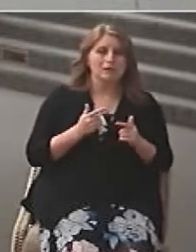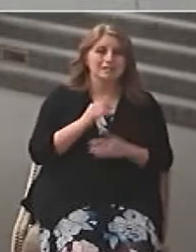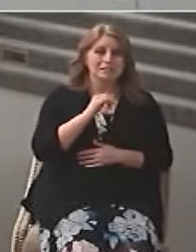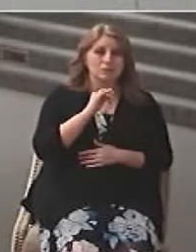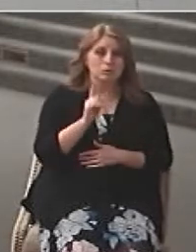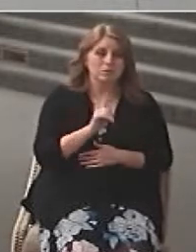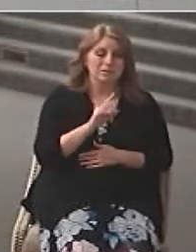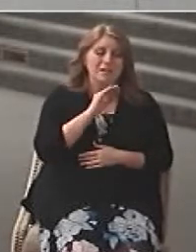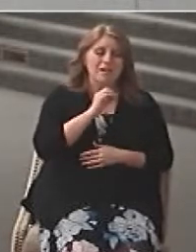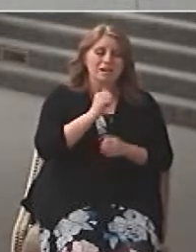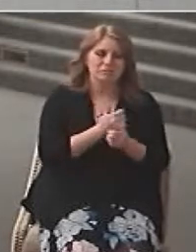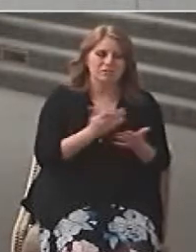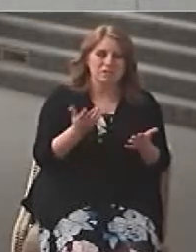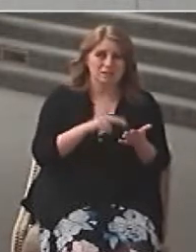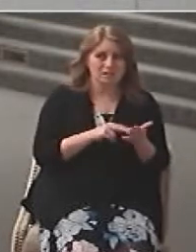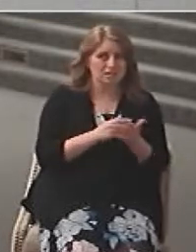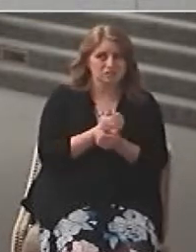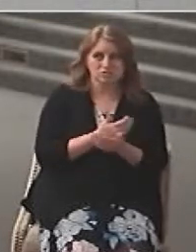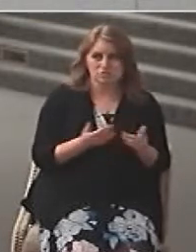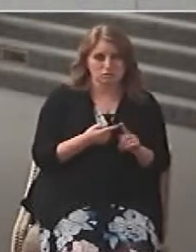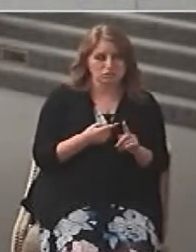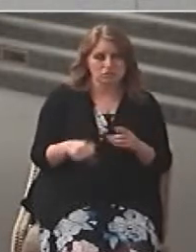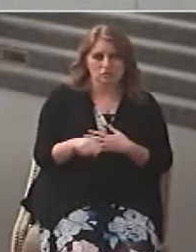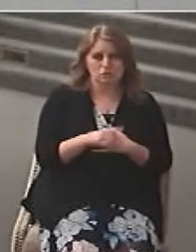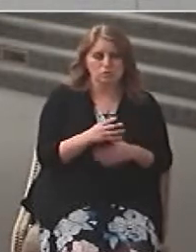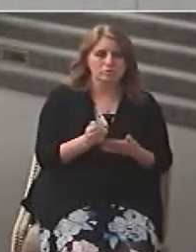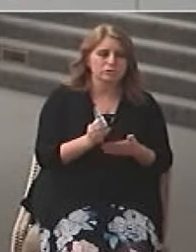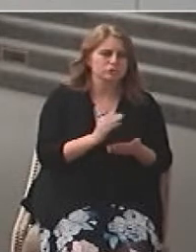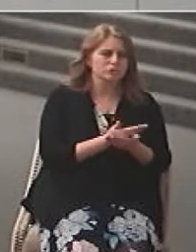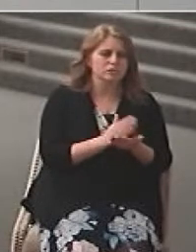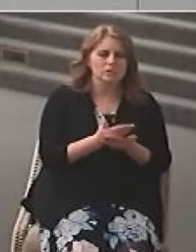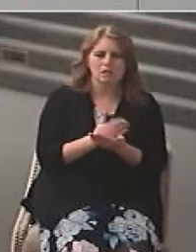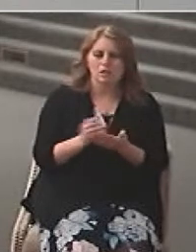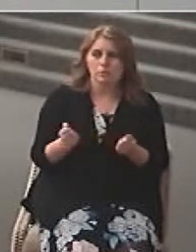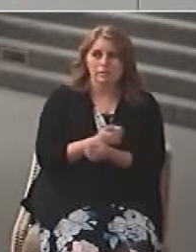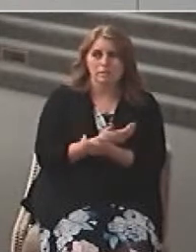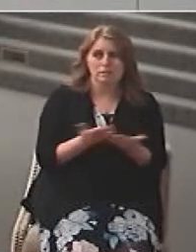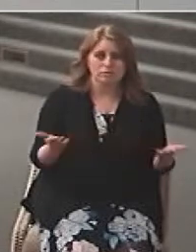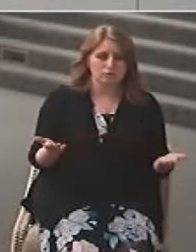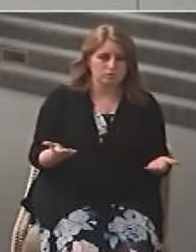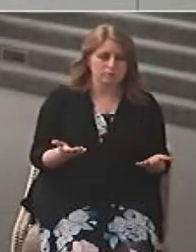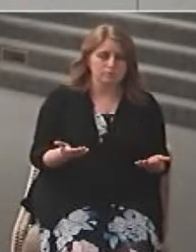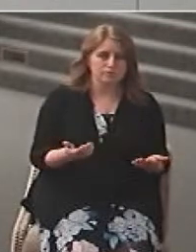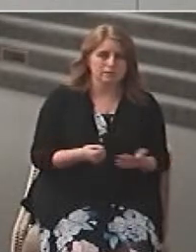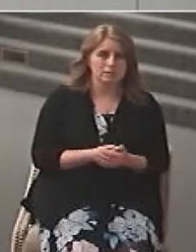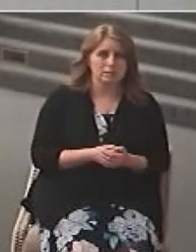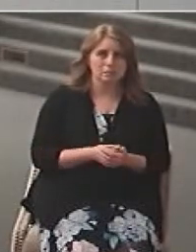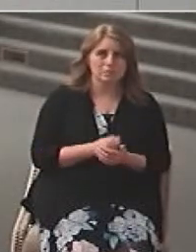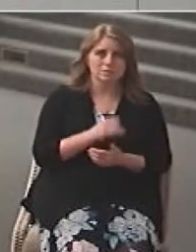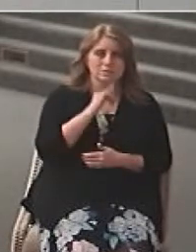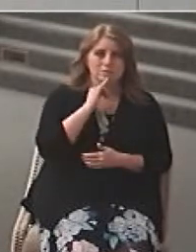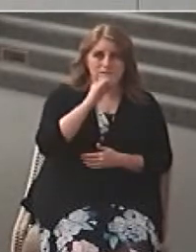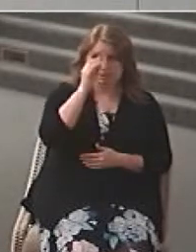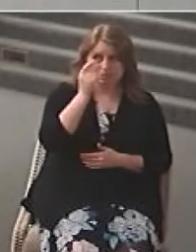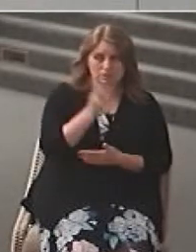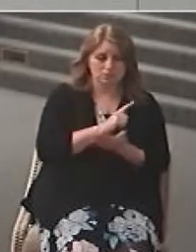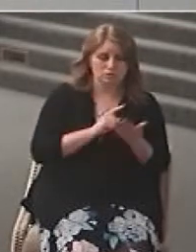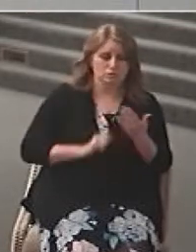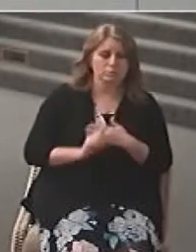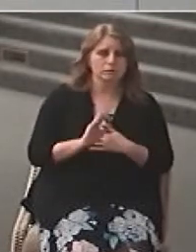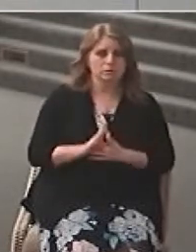you, and you want to give Him to everybody, share Him with everybody. I mean really, is He Lord of your